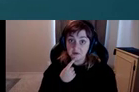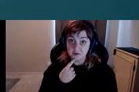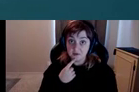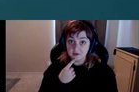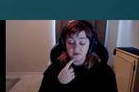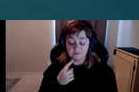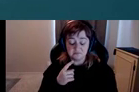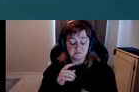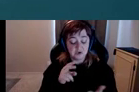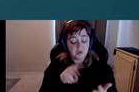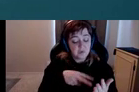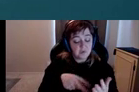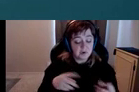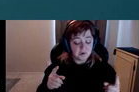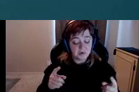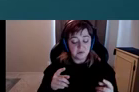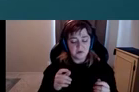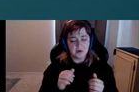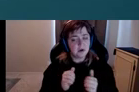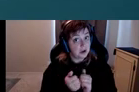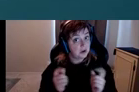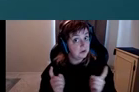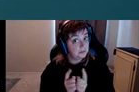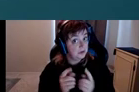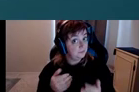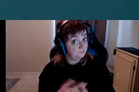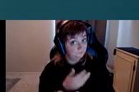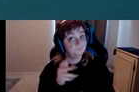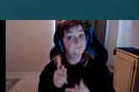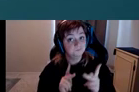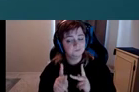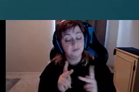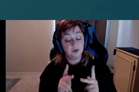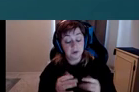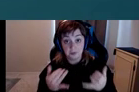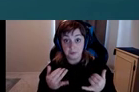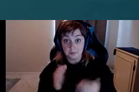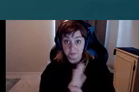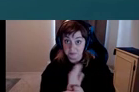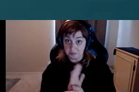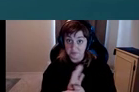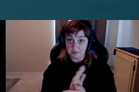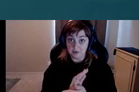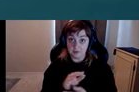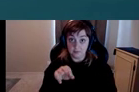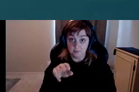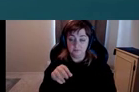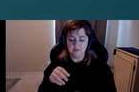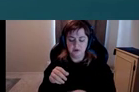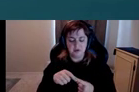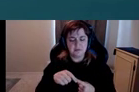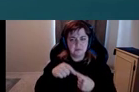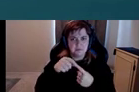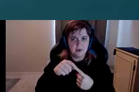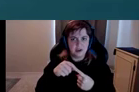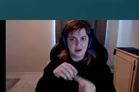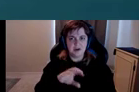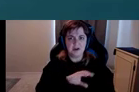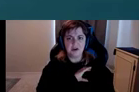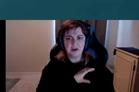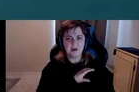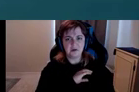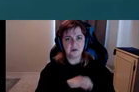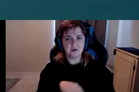And now we're seeing people of color as main characters. When I wrote my books, my